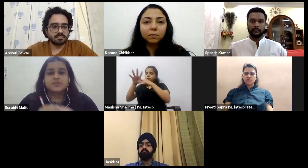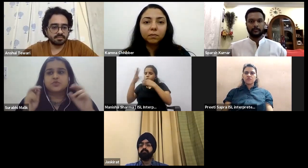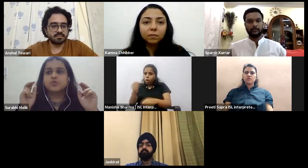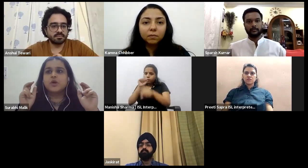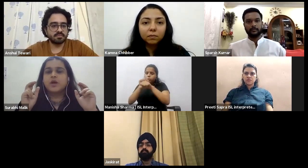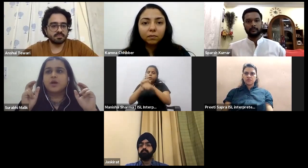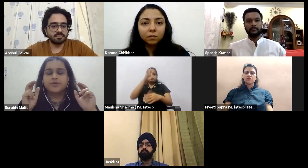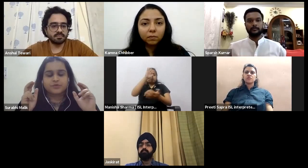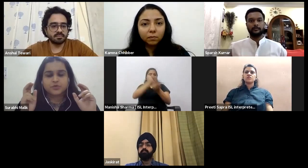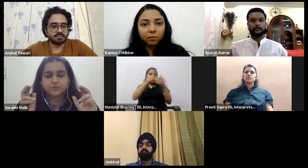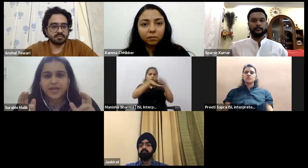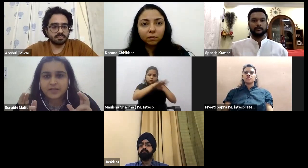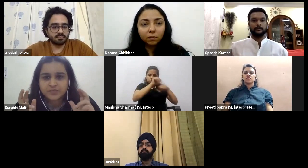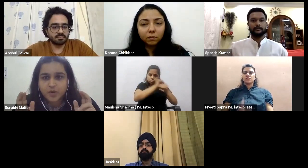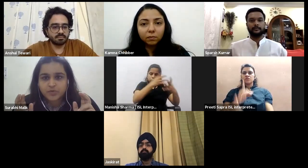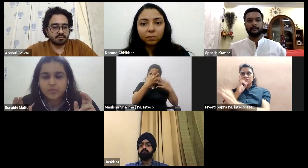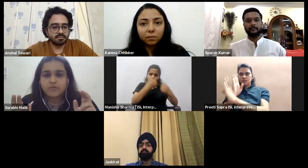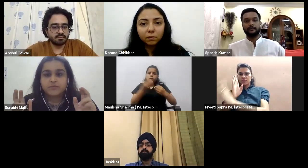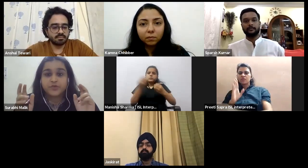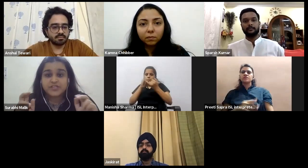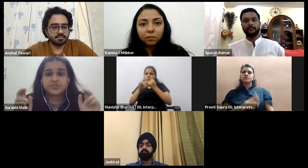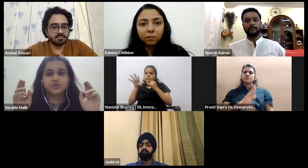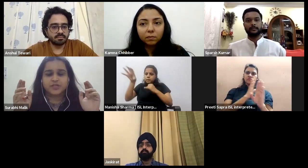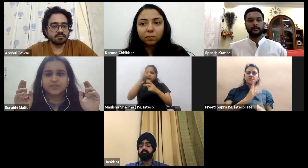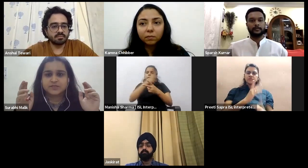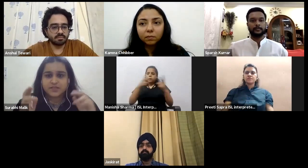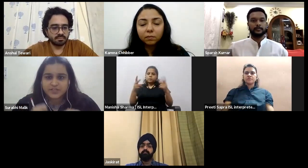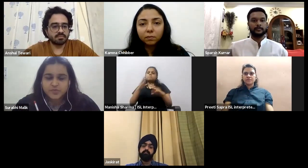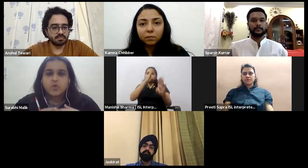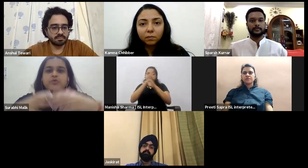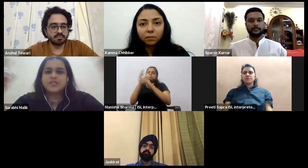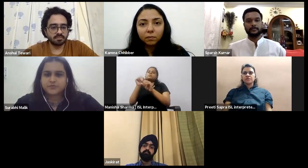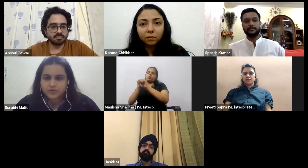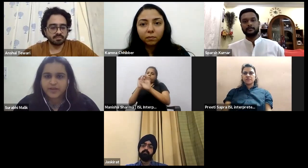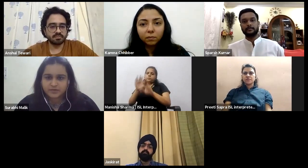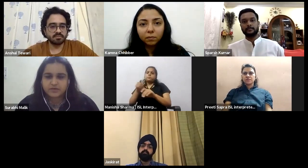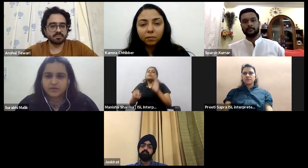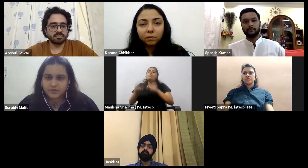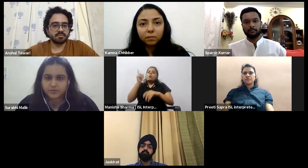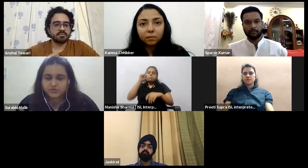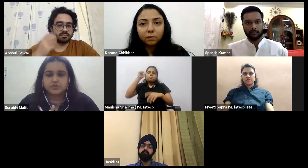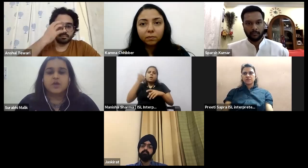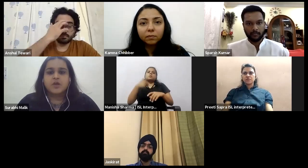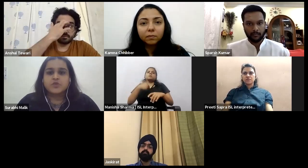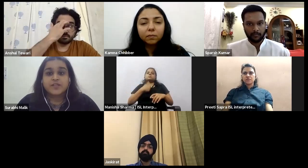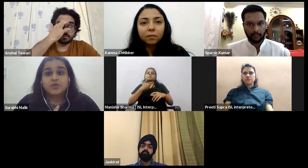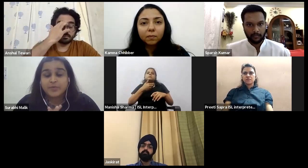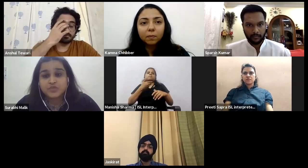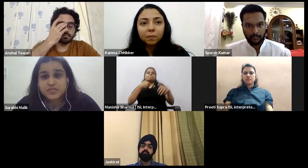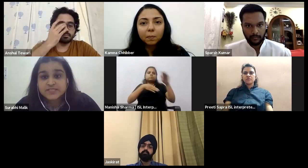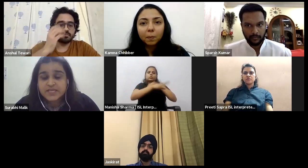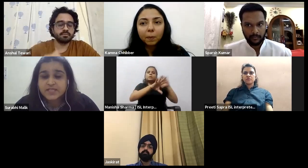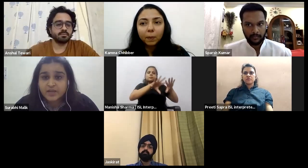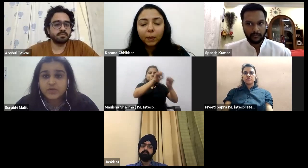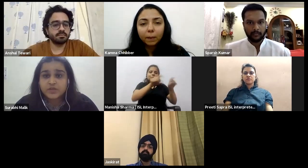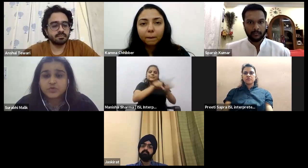some states to, sort of tackle this problem of reach. There has to be more reach for the right information. So I think collaboration